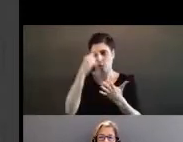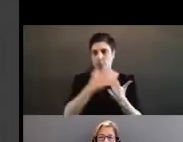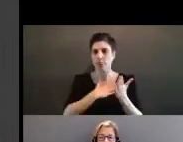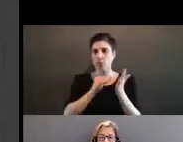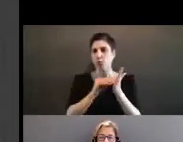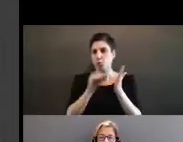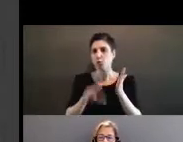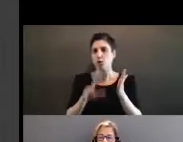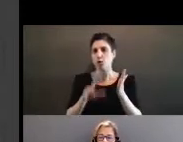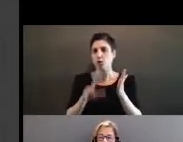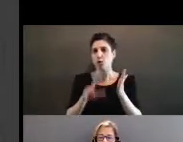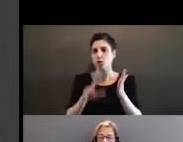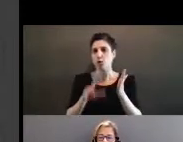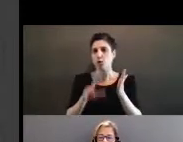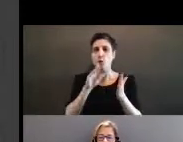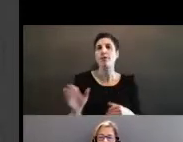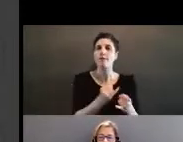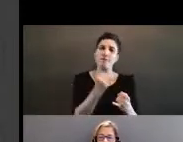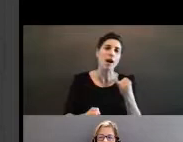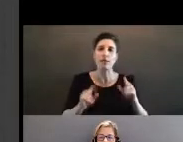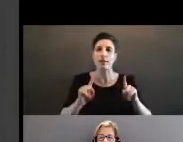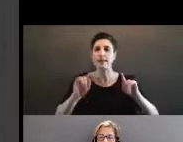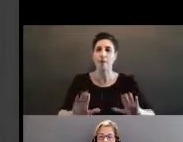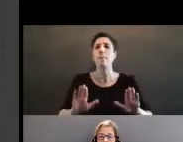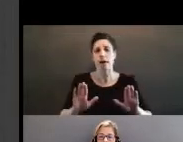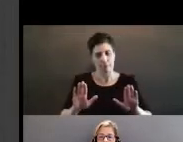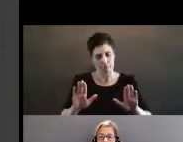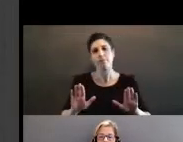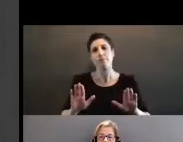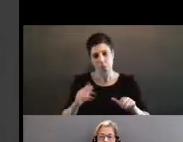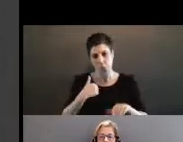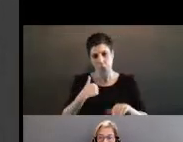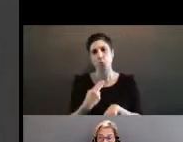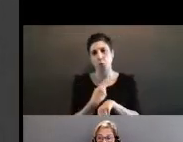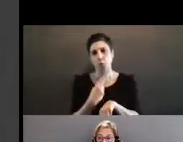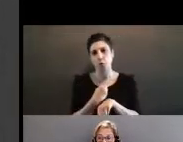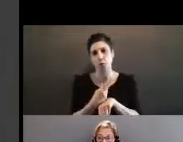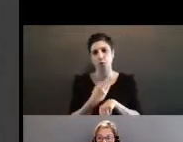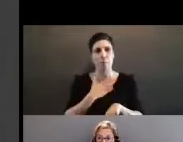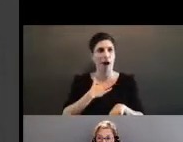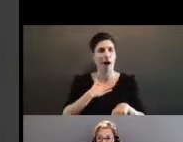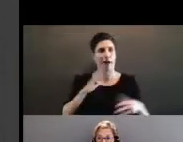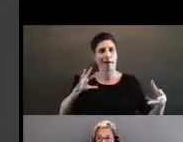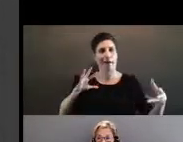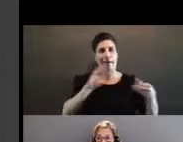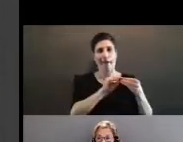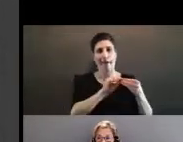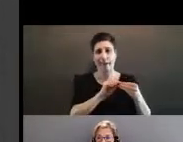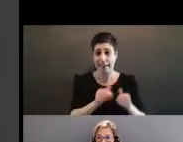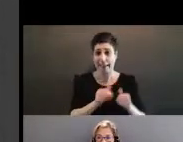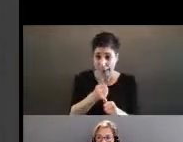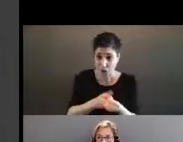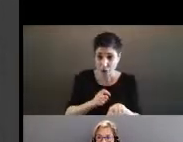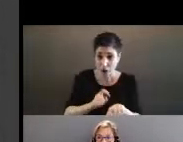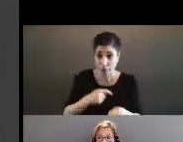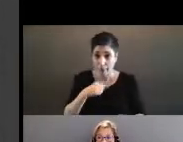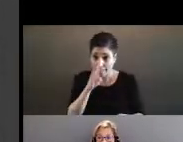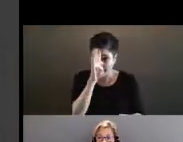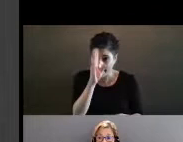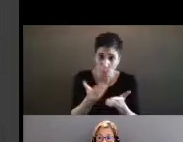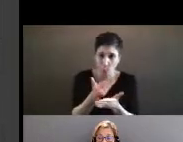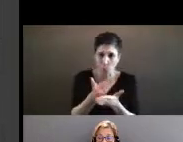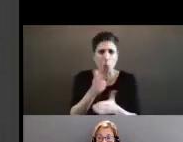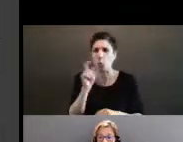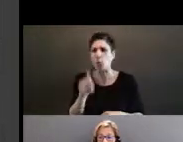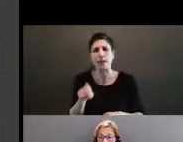for final exams or test reviews and that sort of thing. And if I'm compiling questions, and instead of recreating them, I can move my own questions